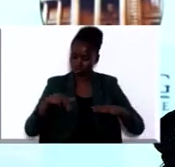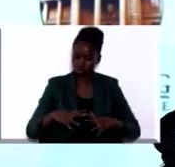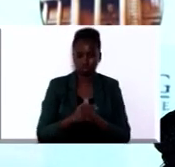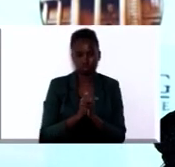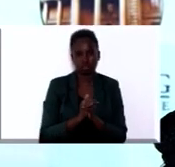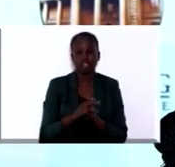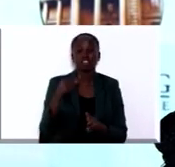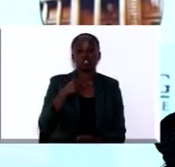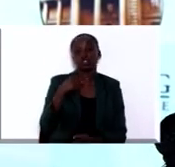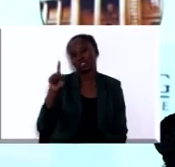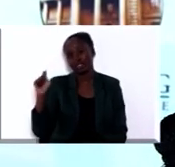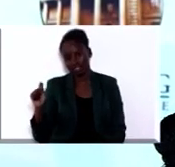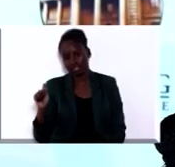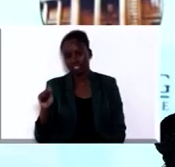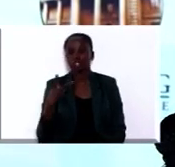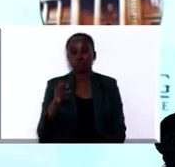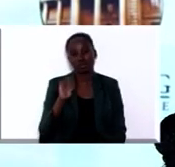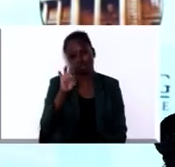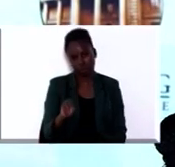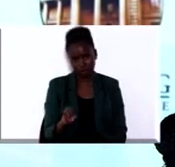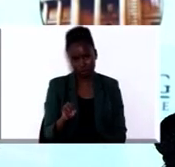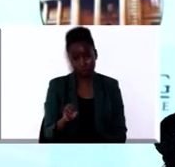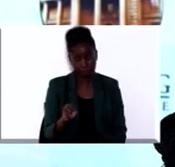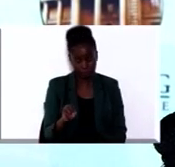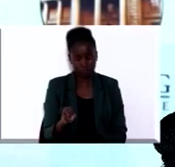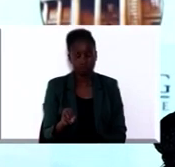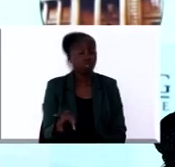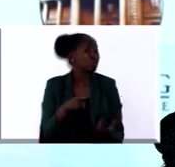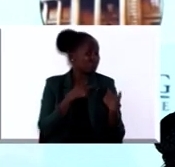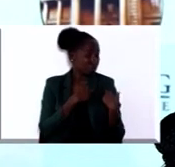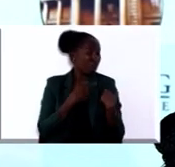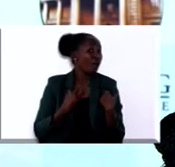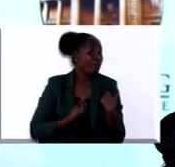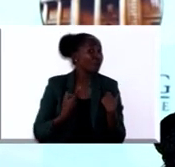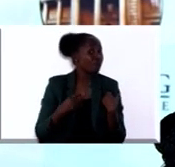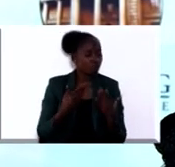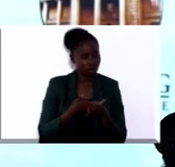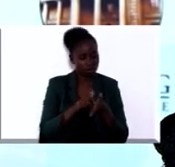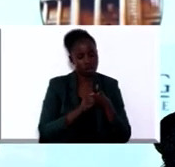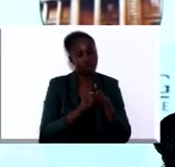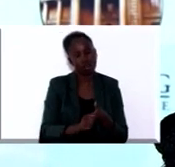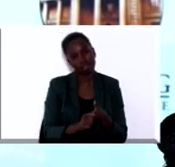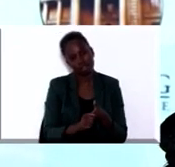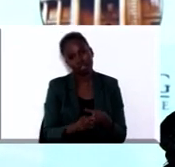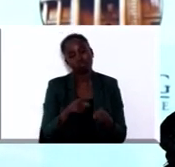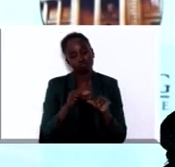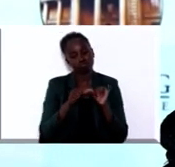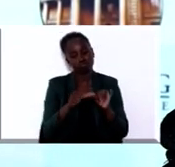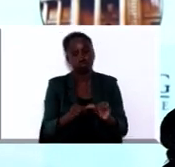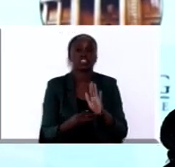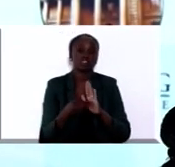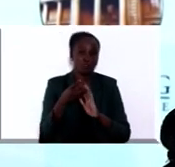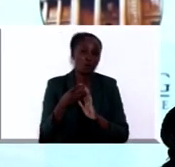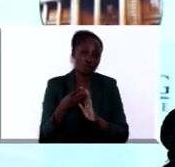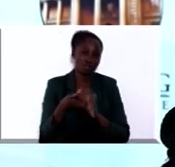GGT 2030. We have a responsibility to lead in this area of sustainable development as a